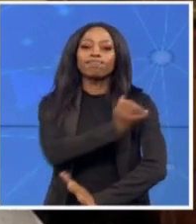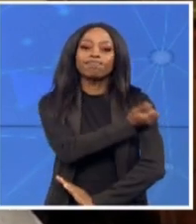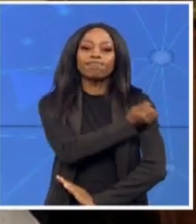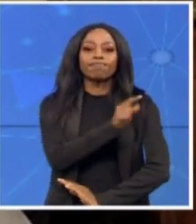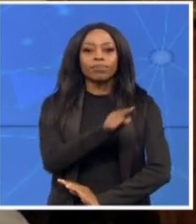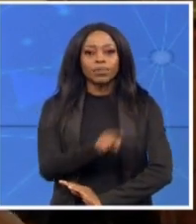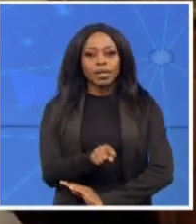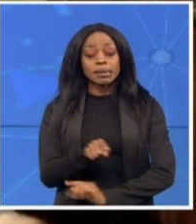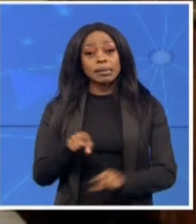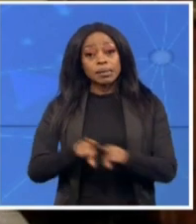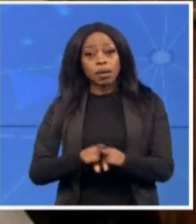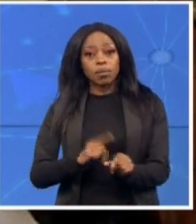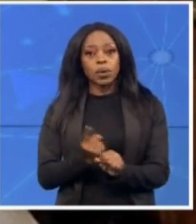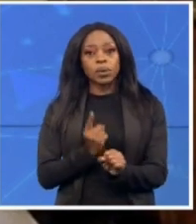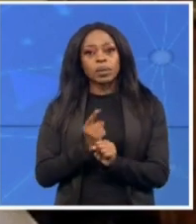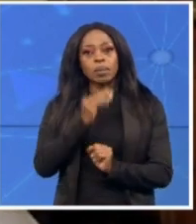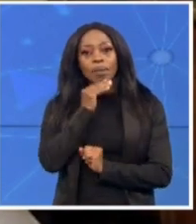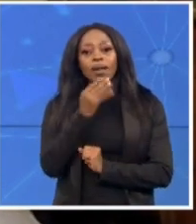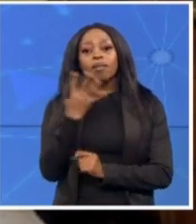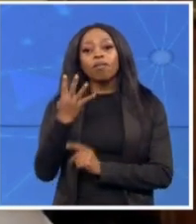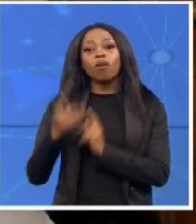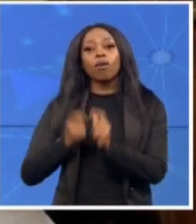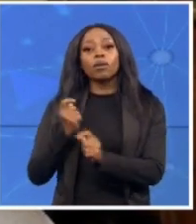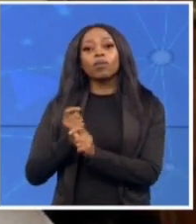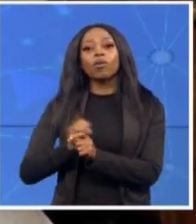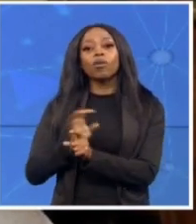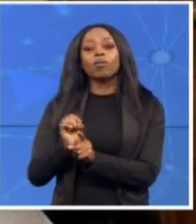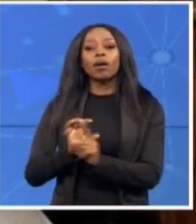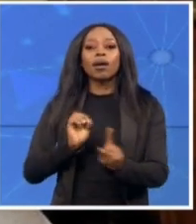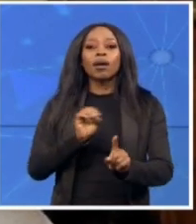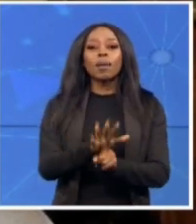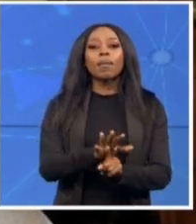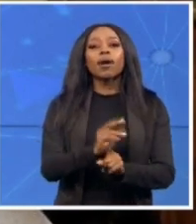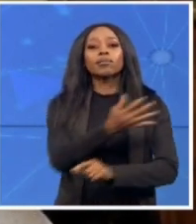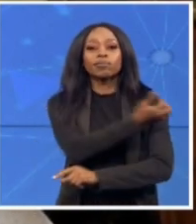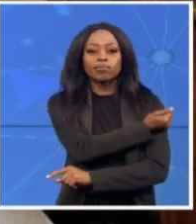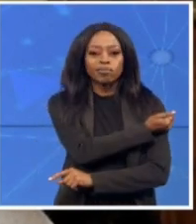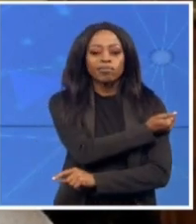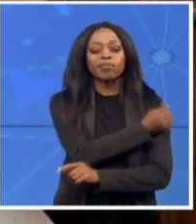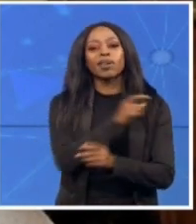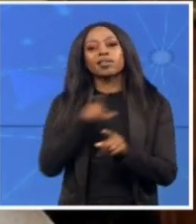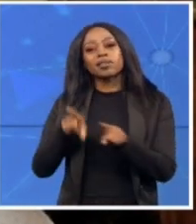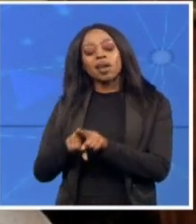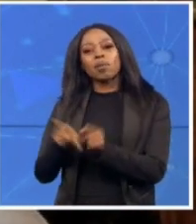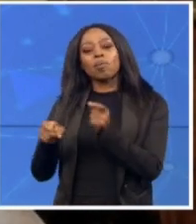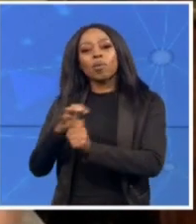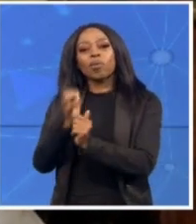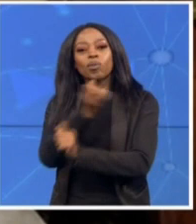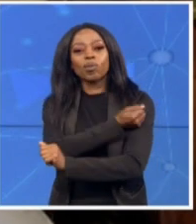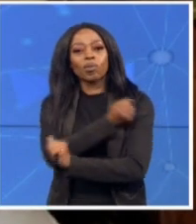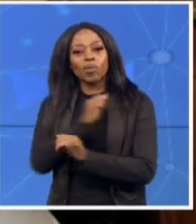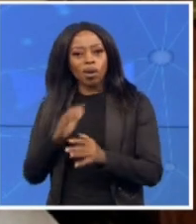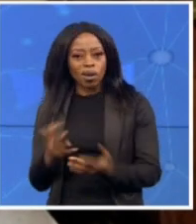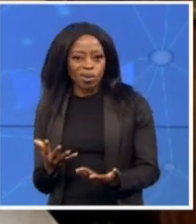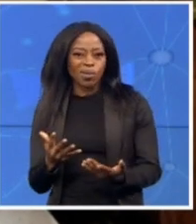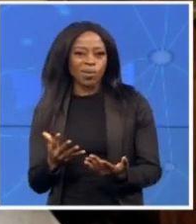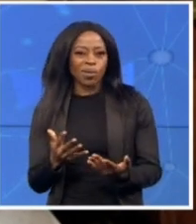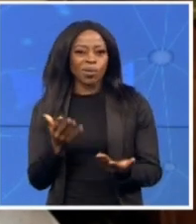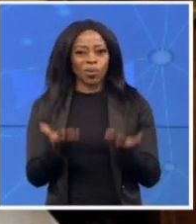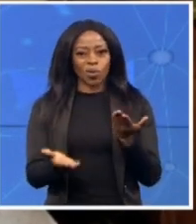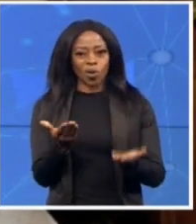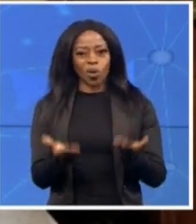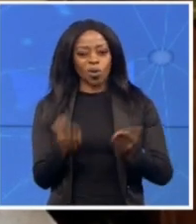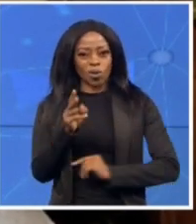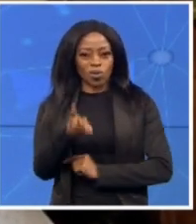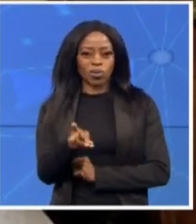has affected vaccinated versus unvaccinated citizens in our province. And that is very, very clear to see